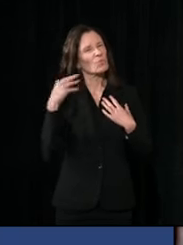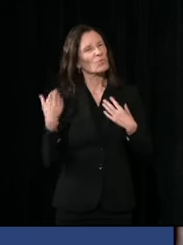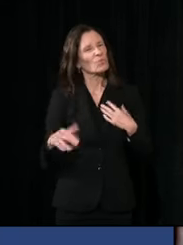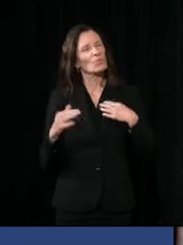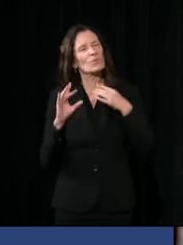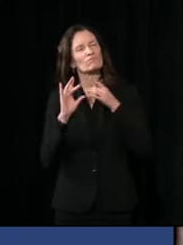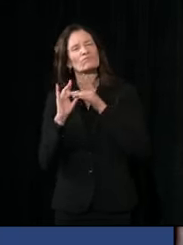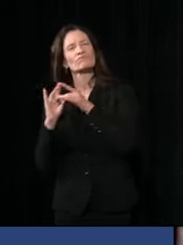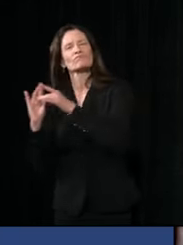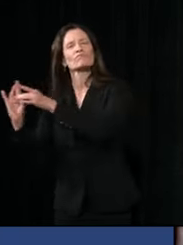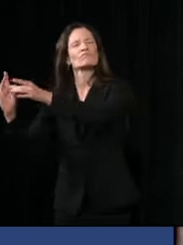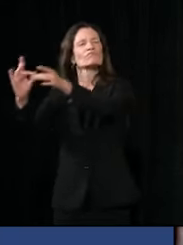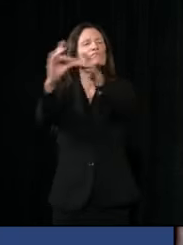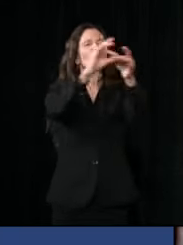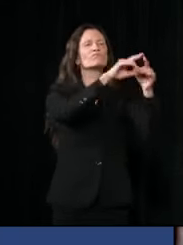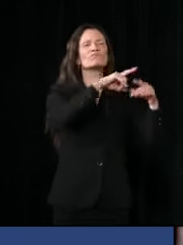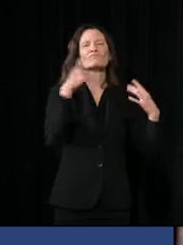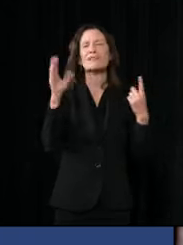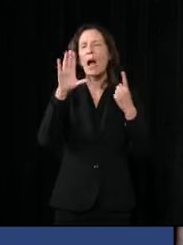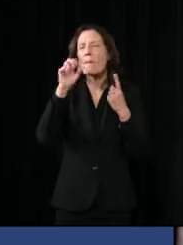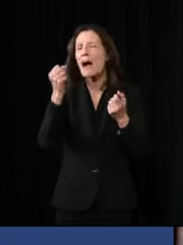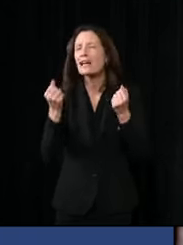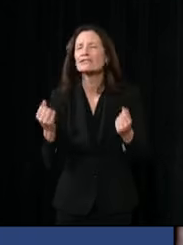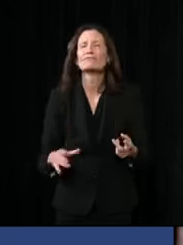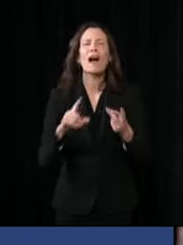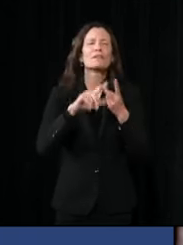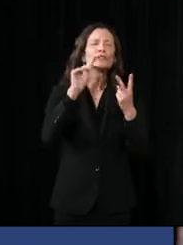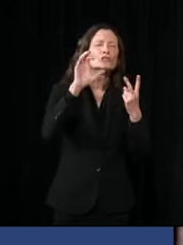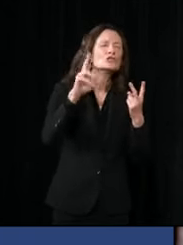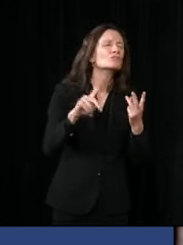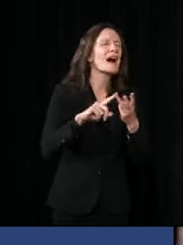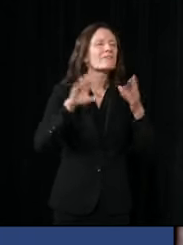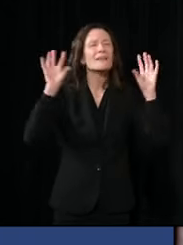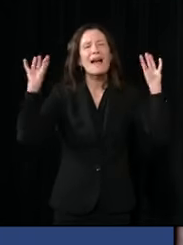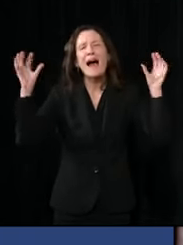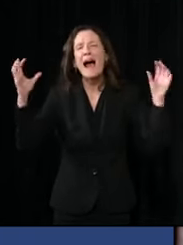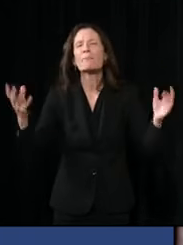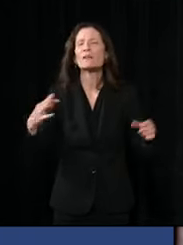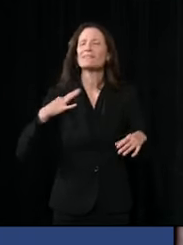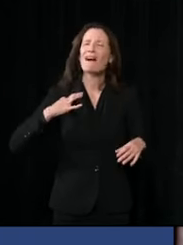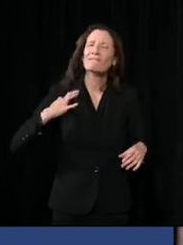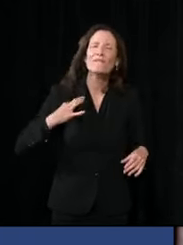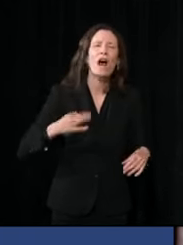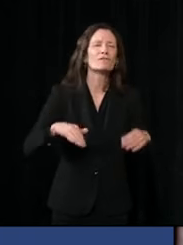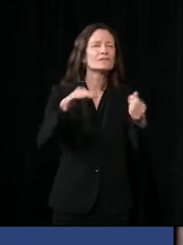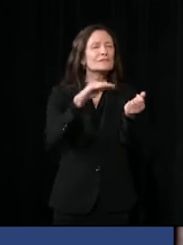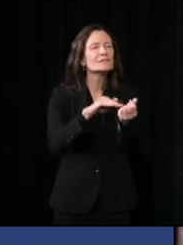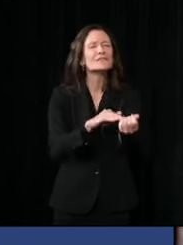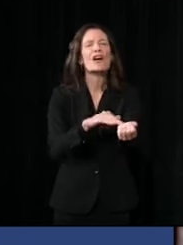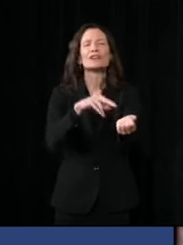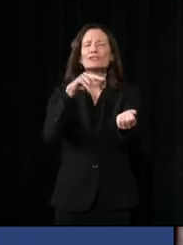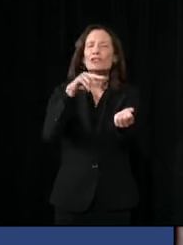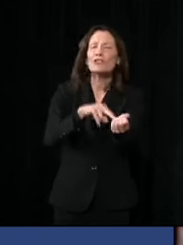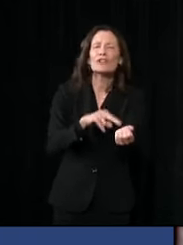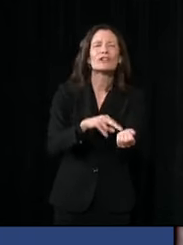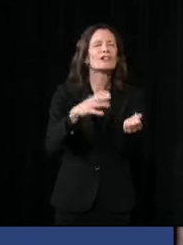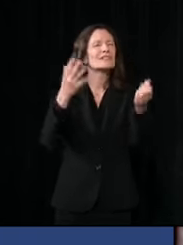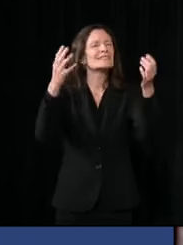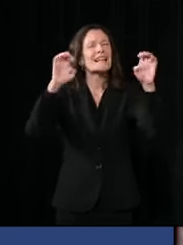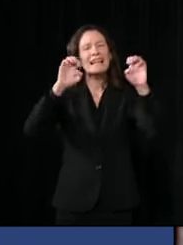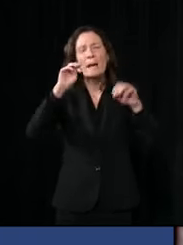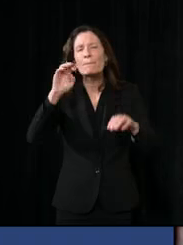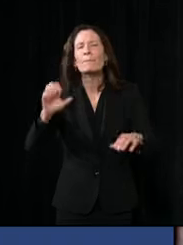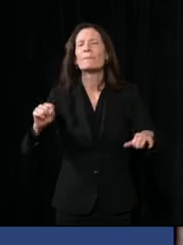EMS volunteers, those who have fought through the fear and fog of uncertainty. Manufacturers who have changed